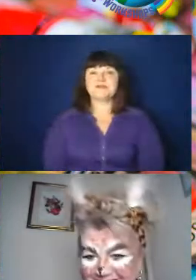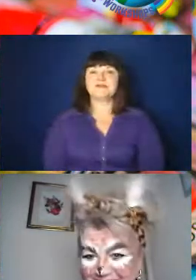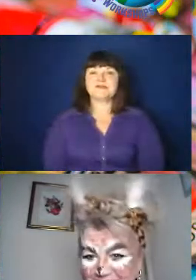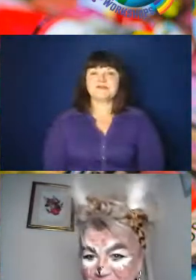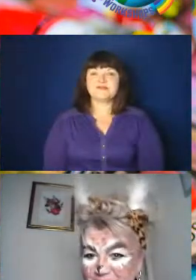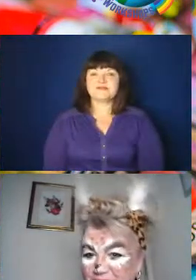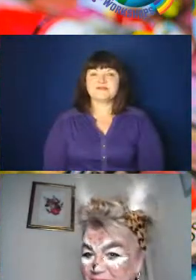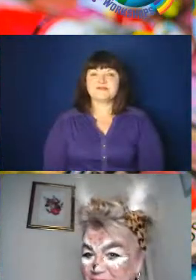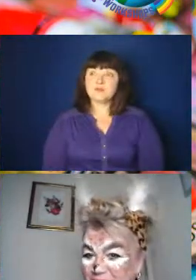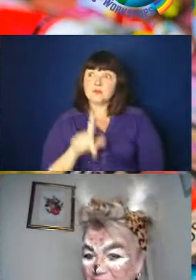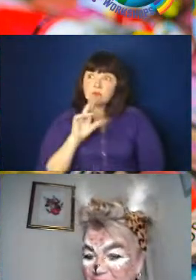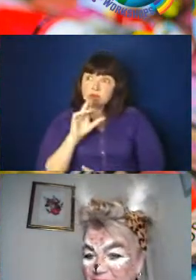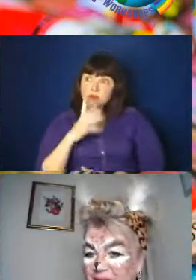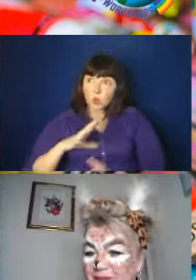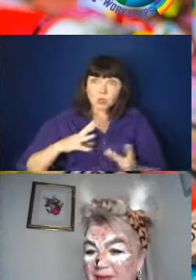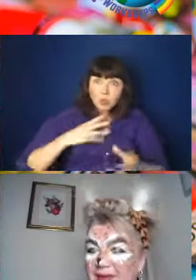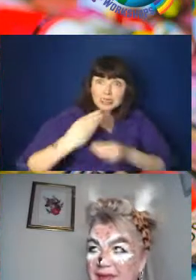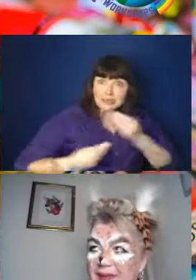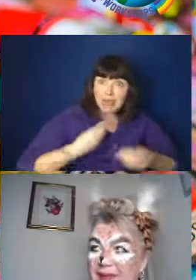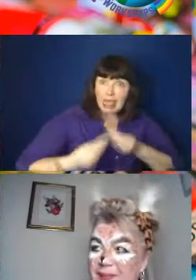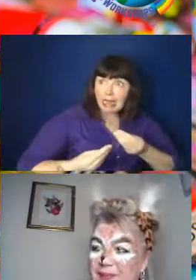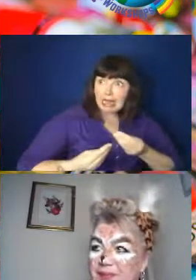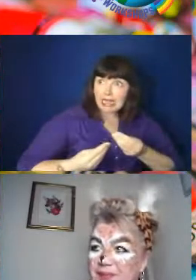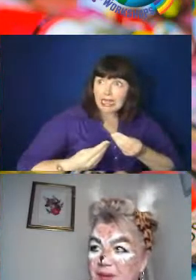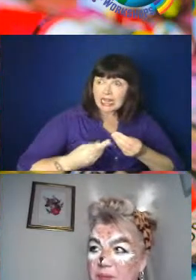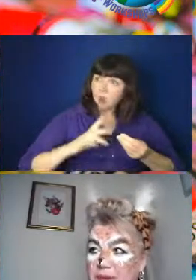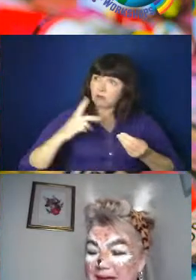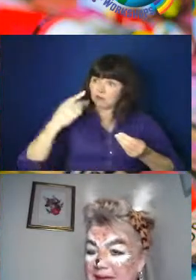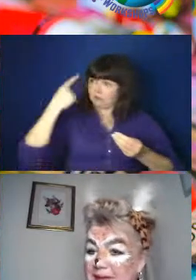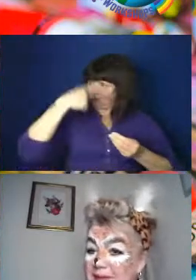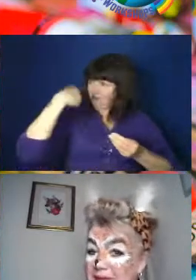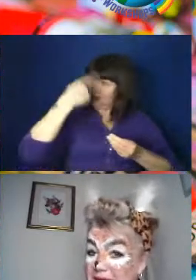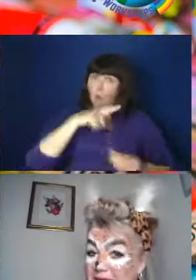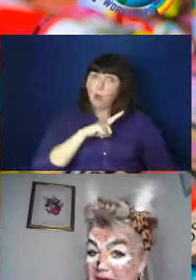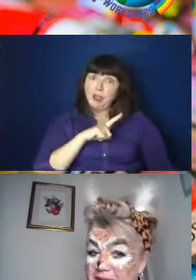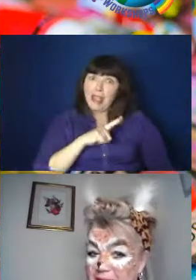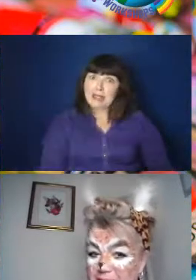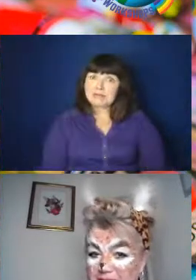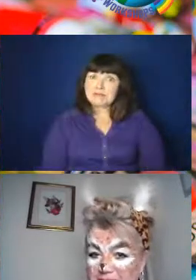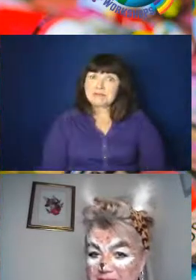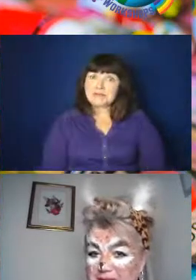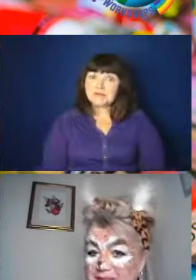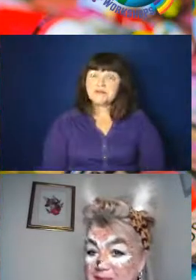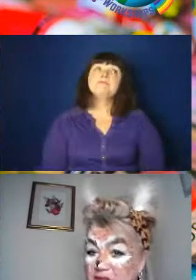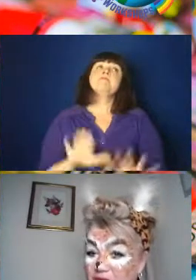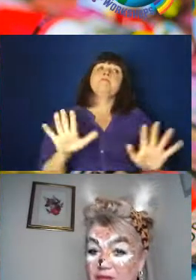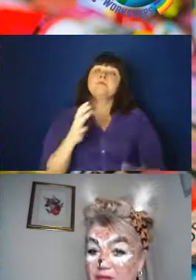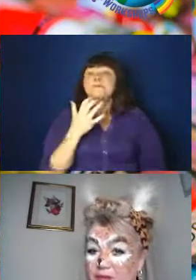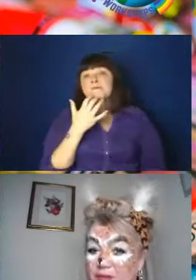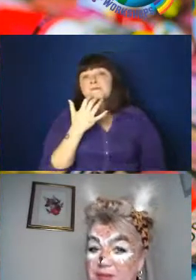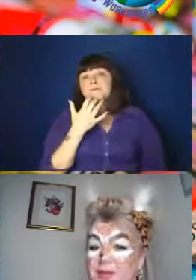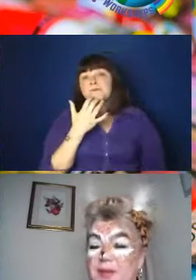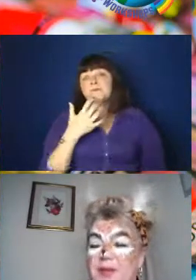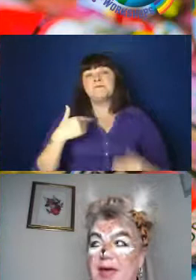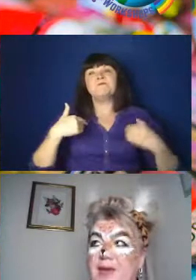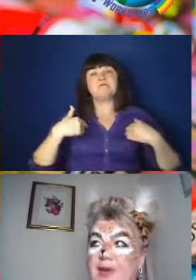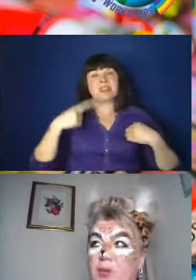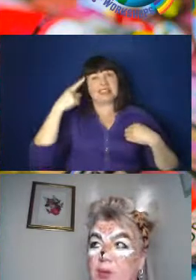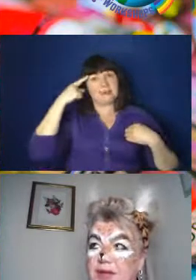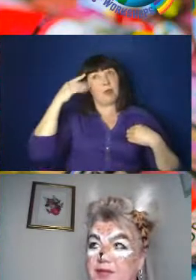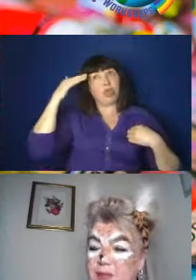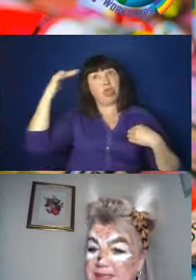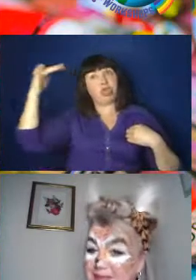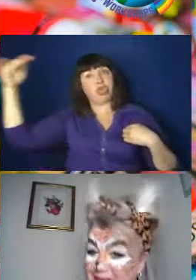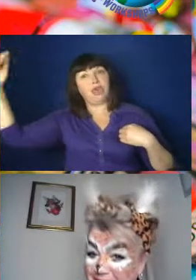Do you want to explain your artistic concept here? Well, you have to bear with me. This is my train of thought. We were